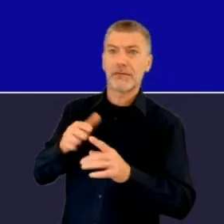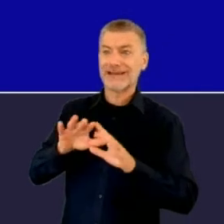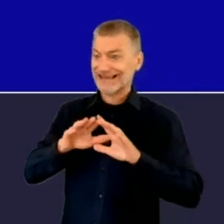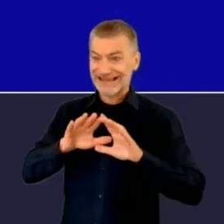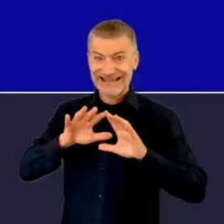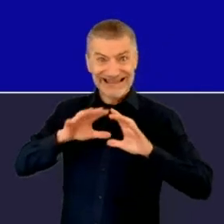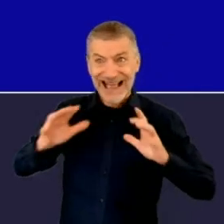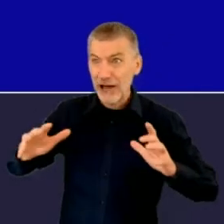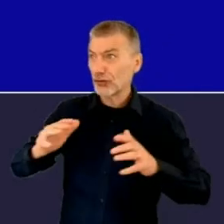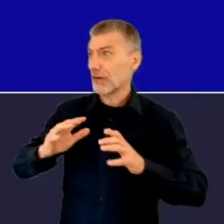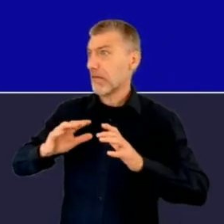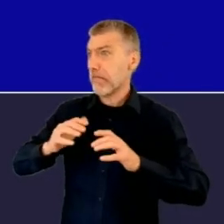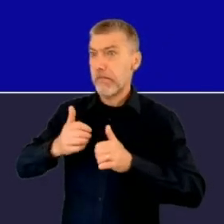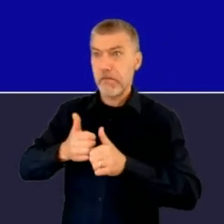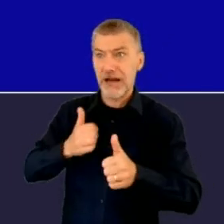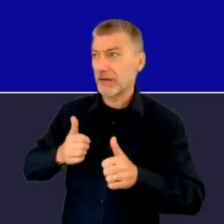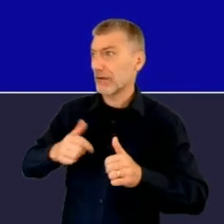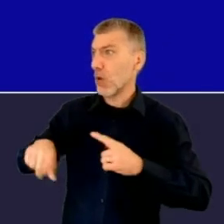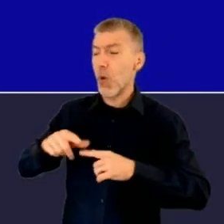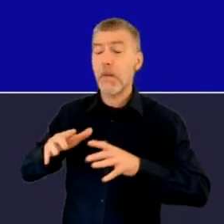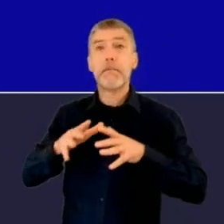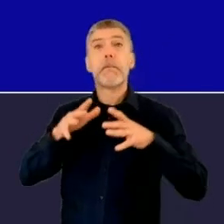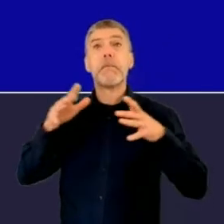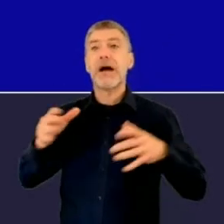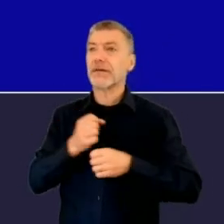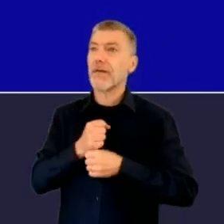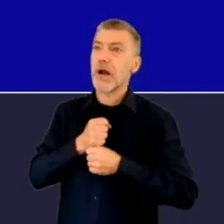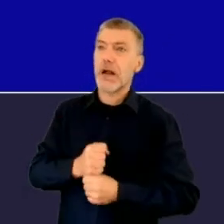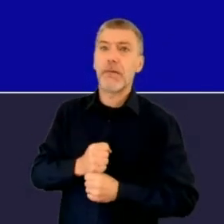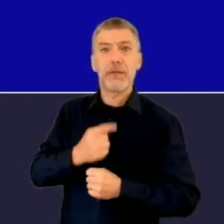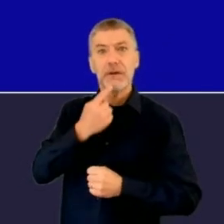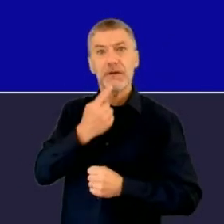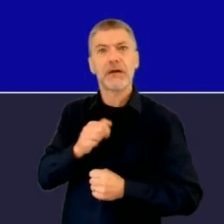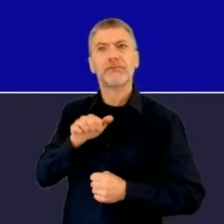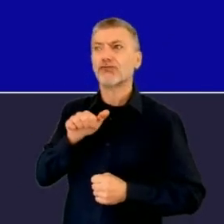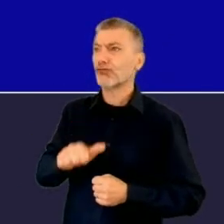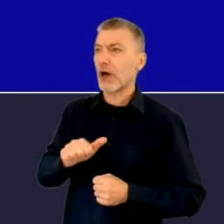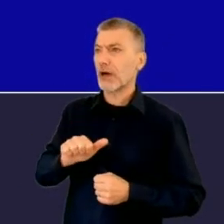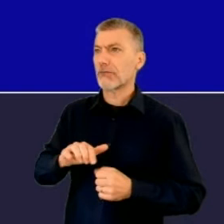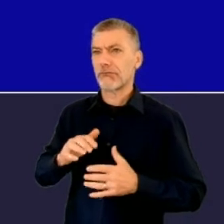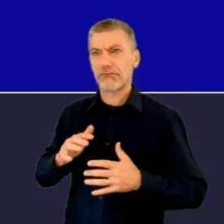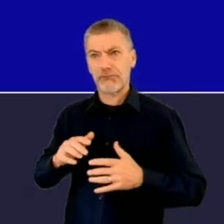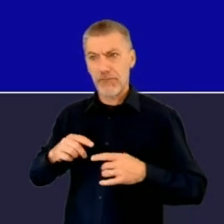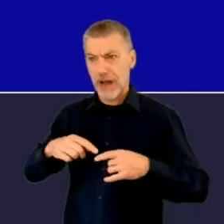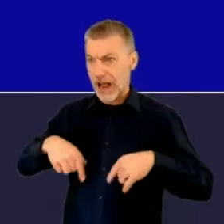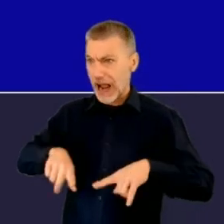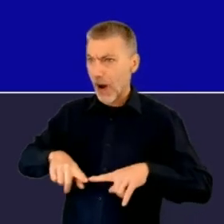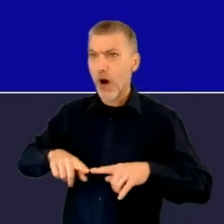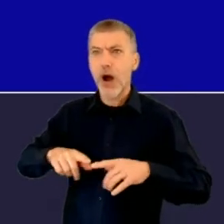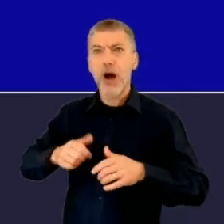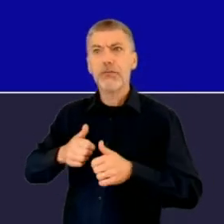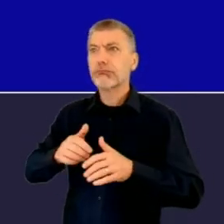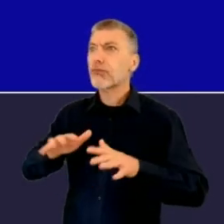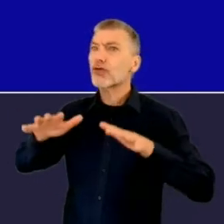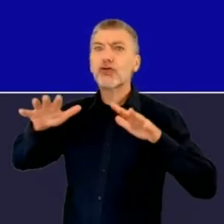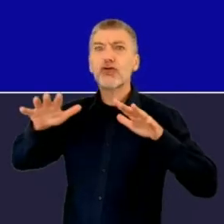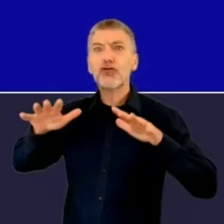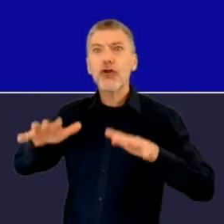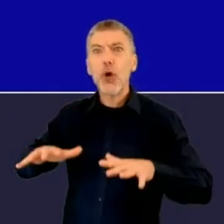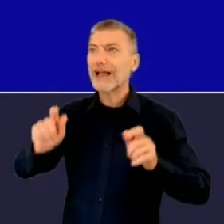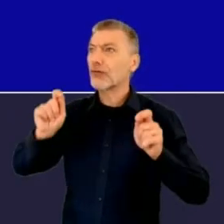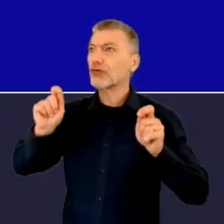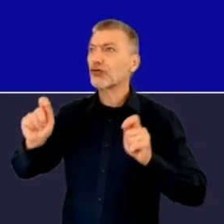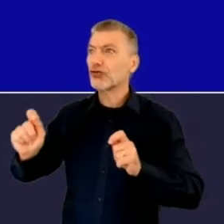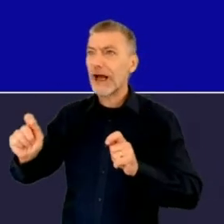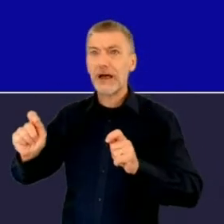of big commitment to say, right, the way that we're going to help slow down climate change and help fix these issues